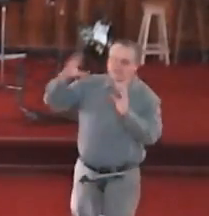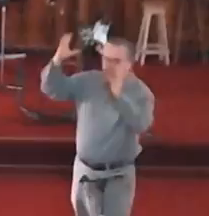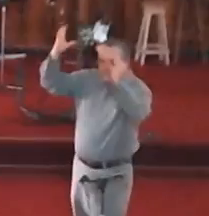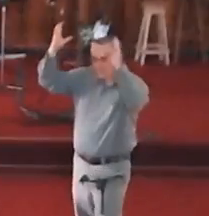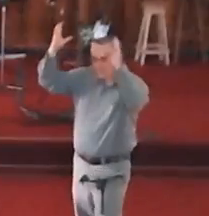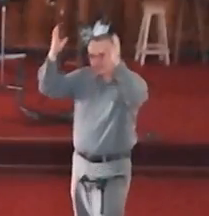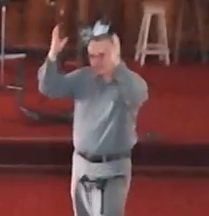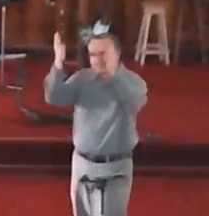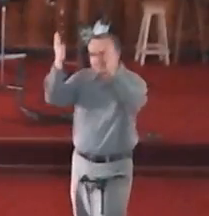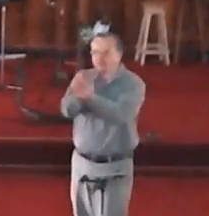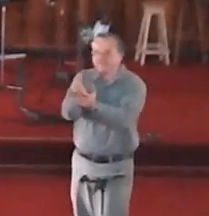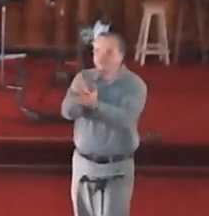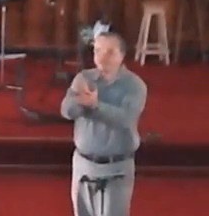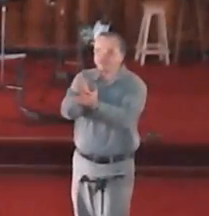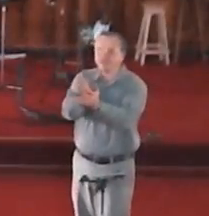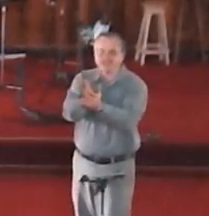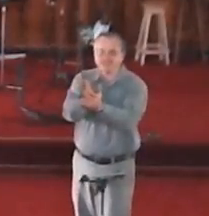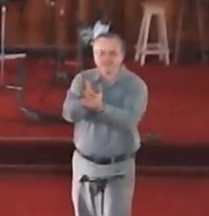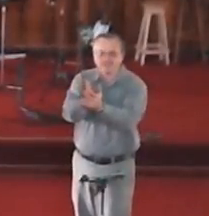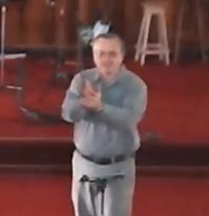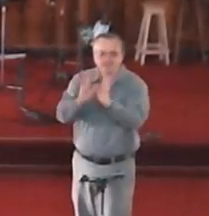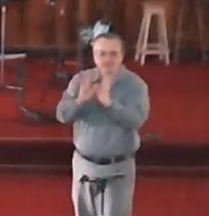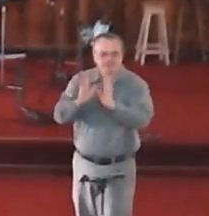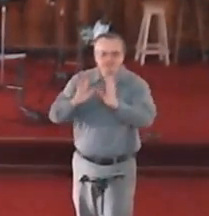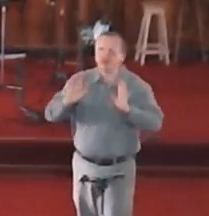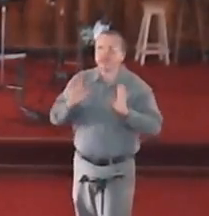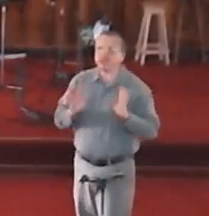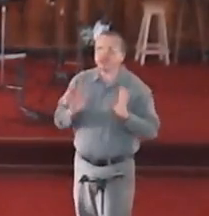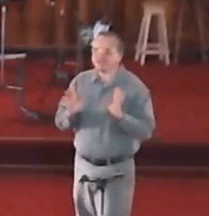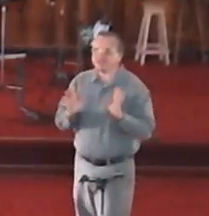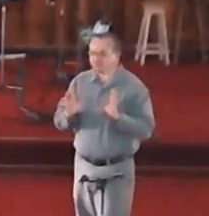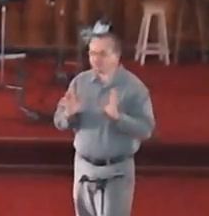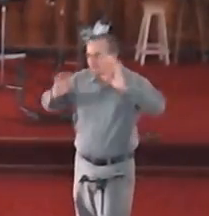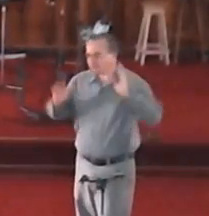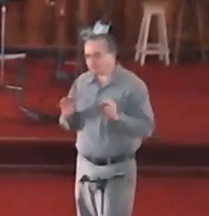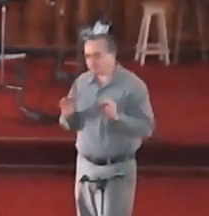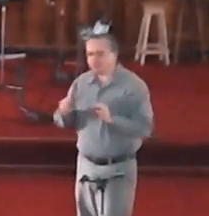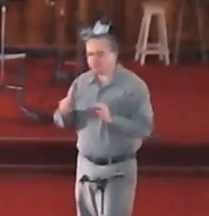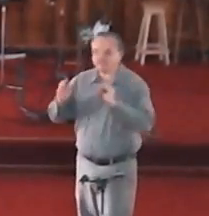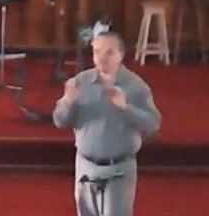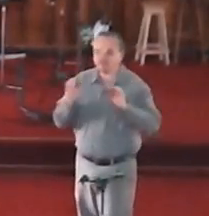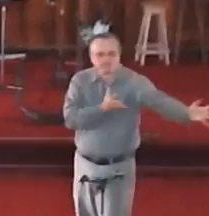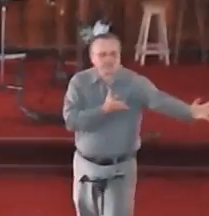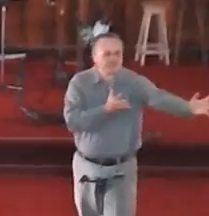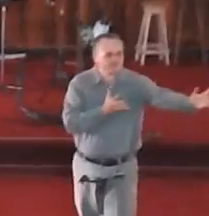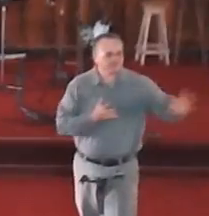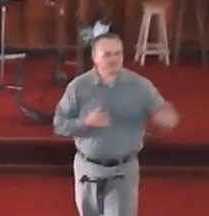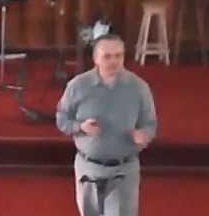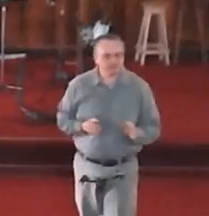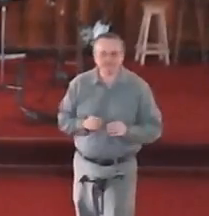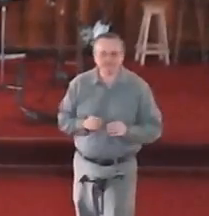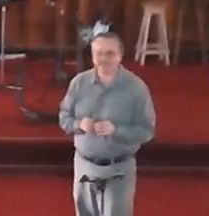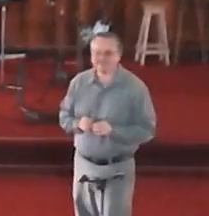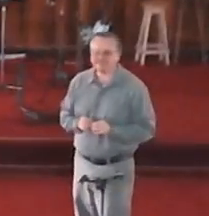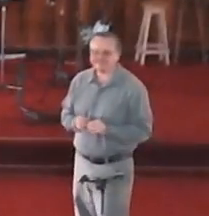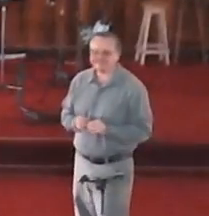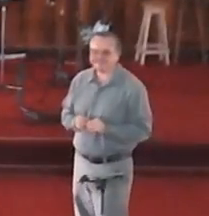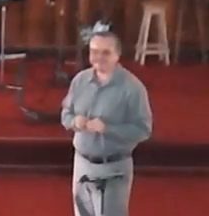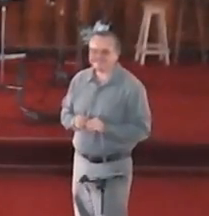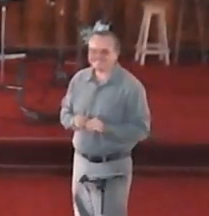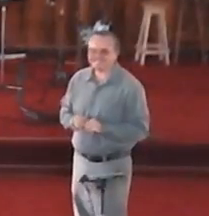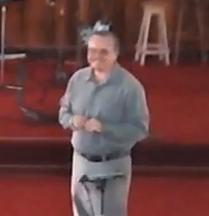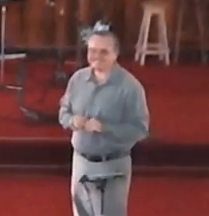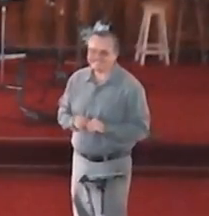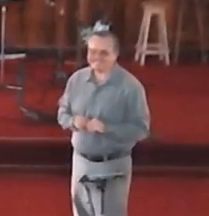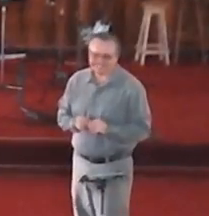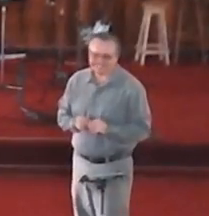cuando el Espíritu Santo les dice, vayan de misiones, yo me imagino a Bernabé, bueno, vamos donde mis familias. So when the Holy